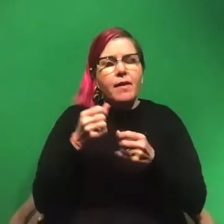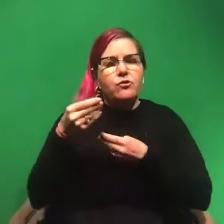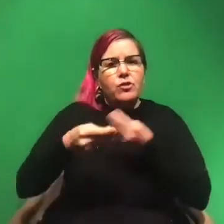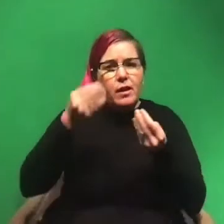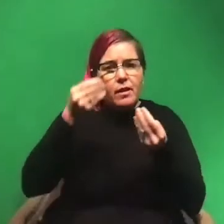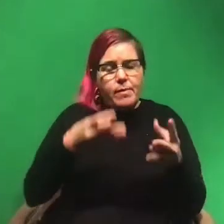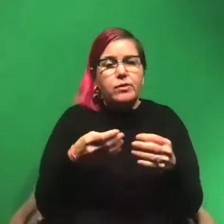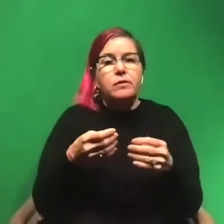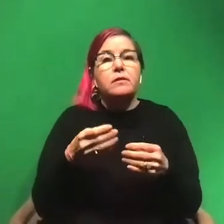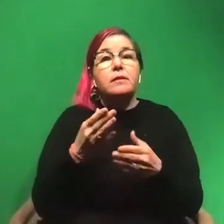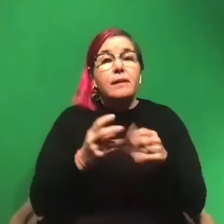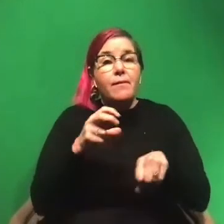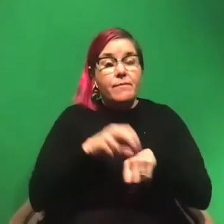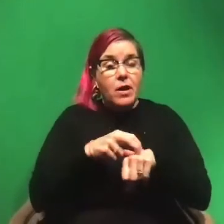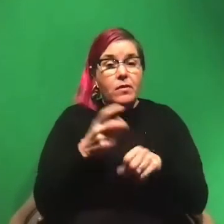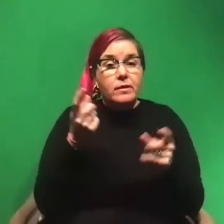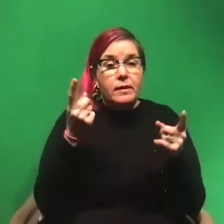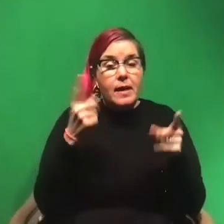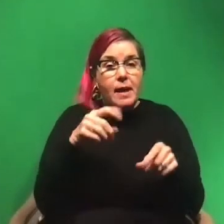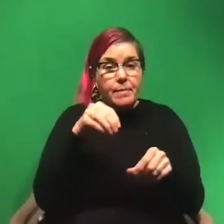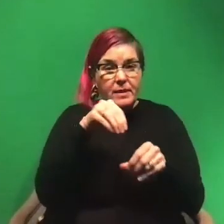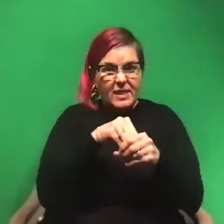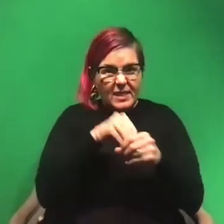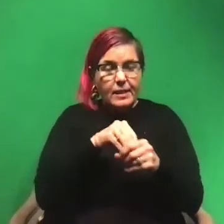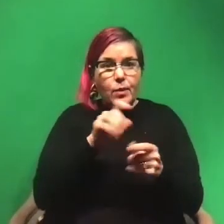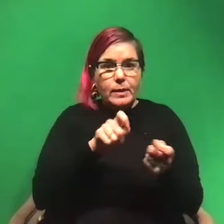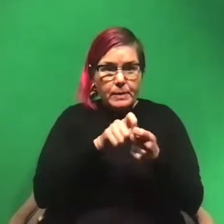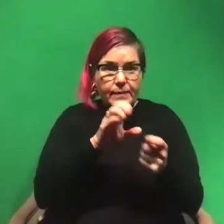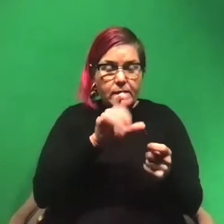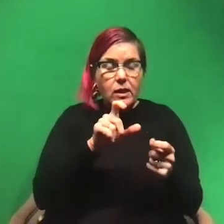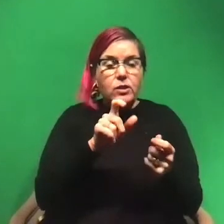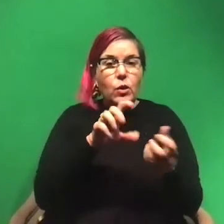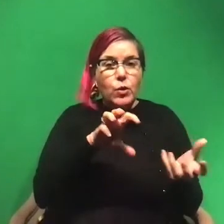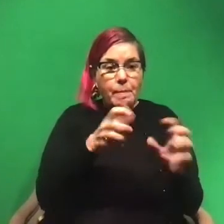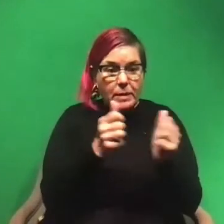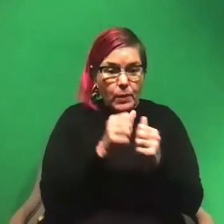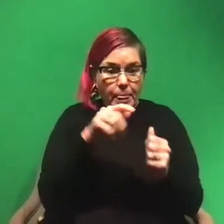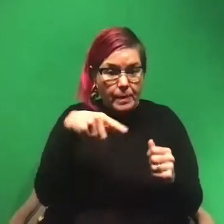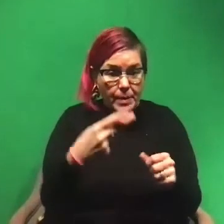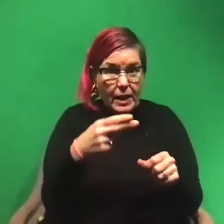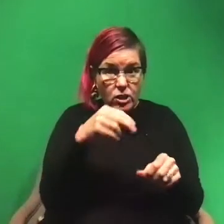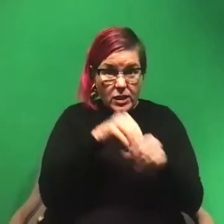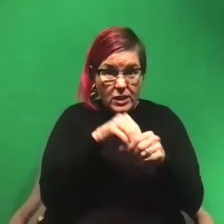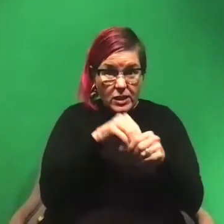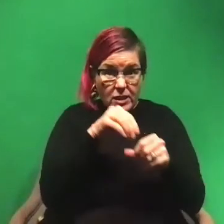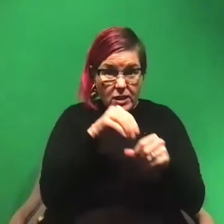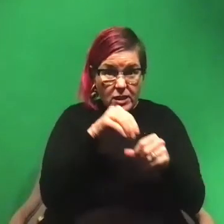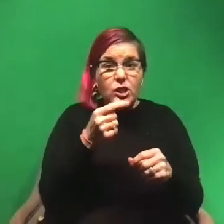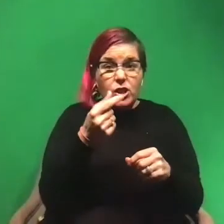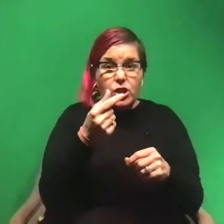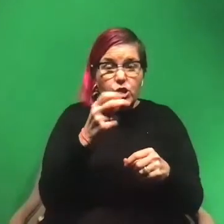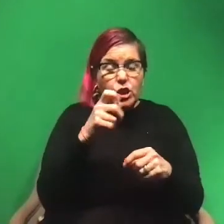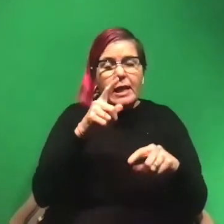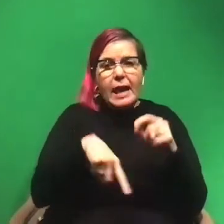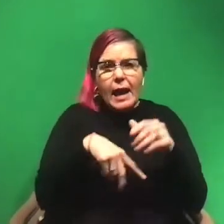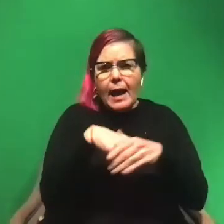this happens within the endosome vesicles. So if you start messing up with the pH, then that gene can never come out, so you don't have medication.